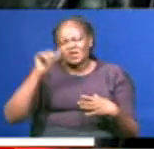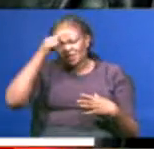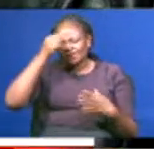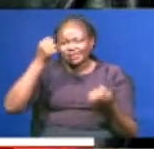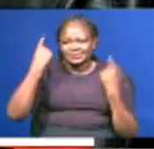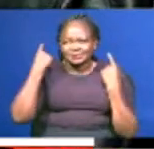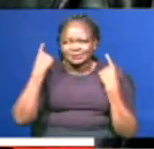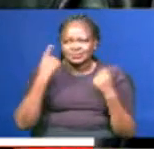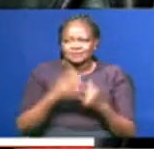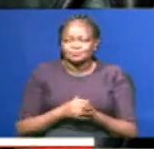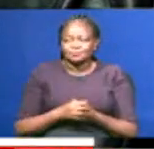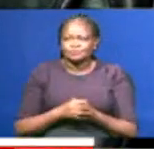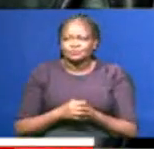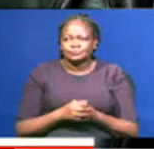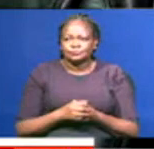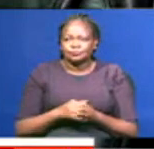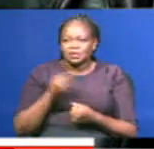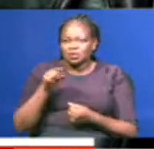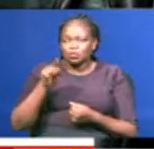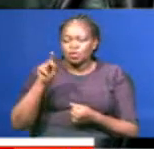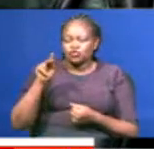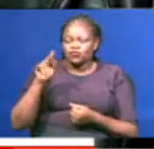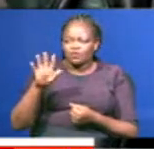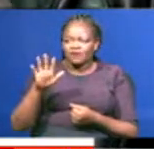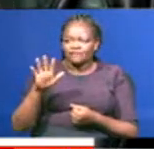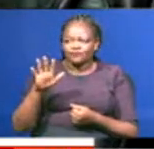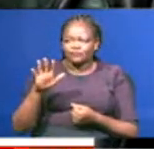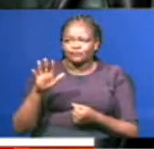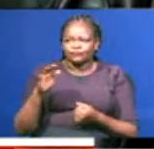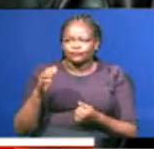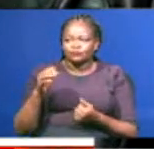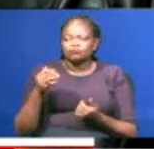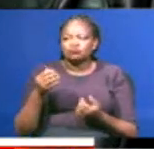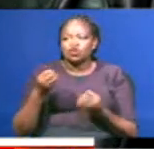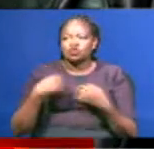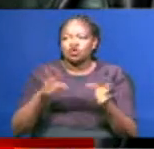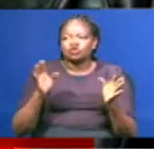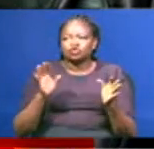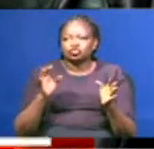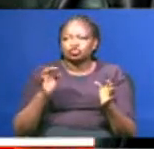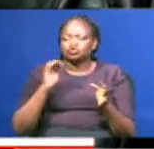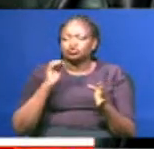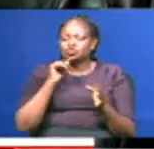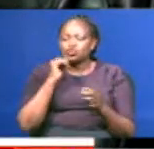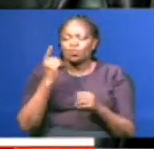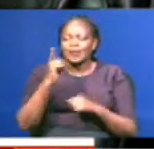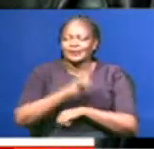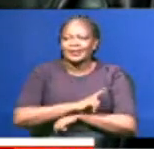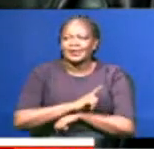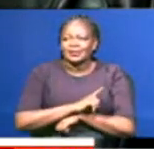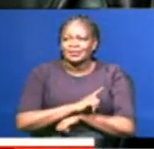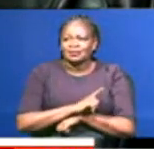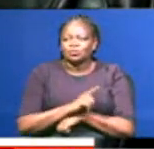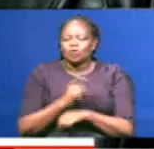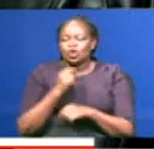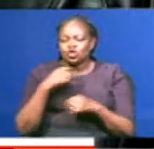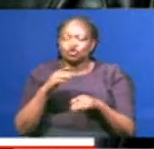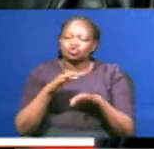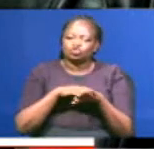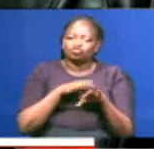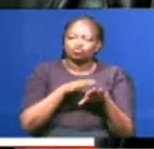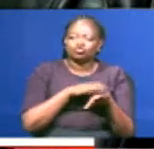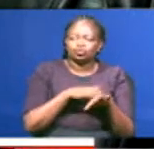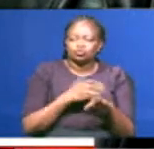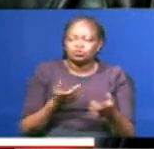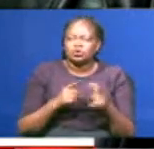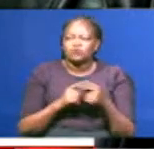These 125 BVR kits were lost over time, not in one. They were lost over time. If you look at the investigation